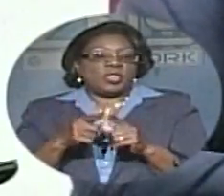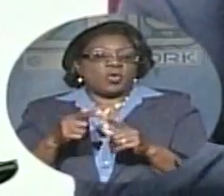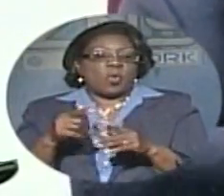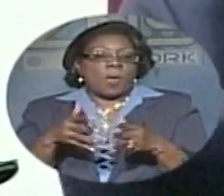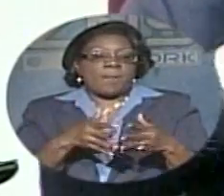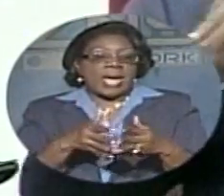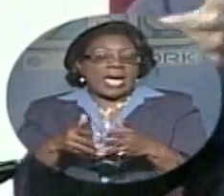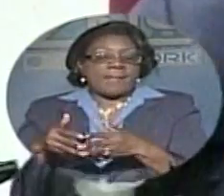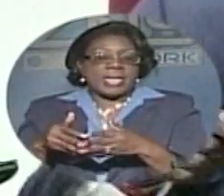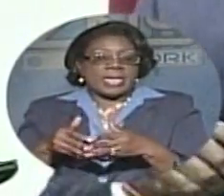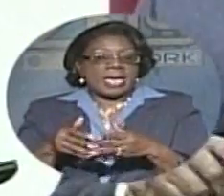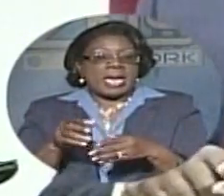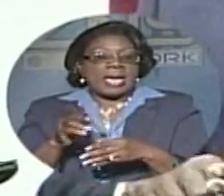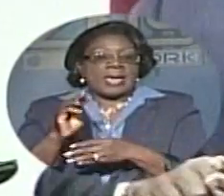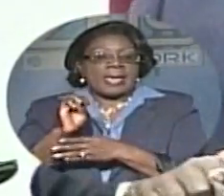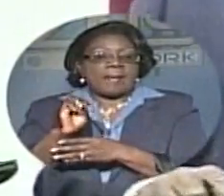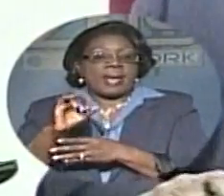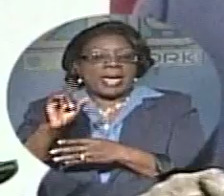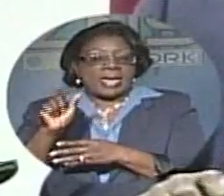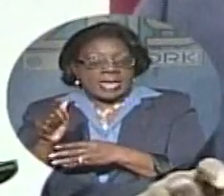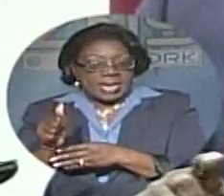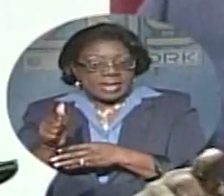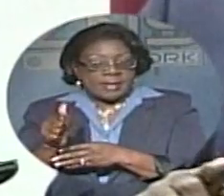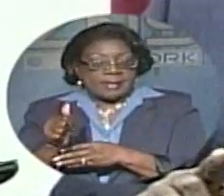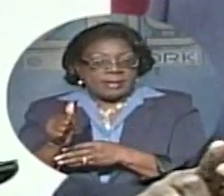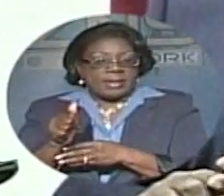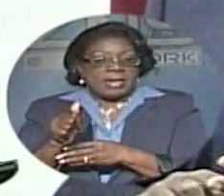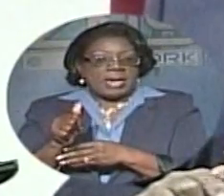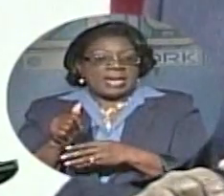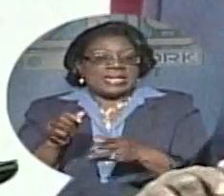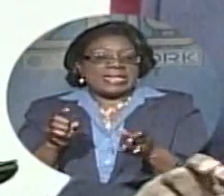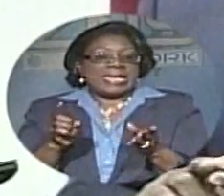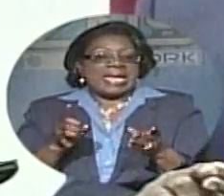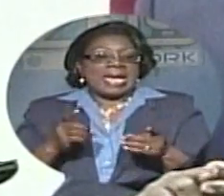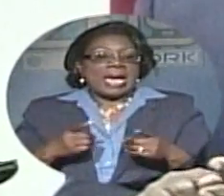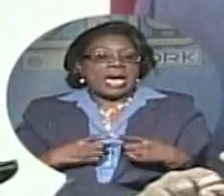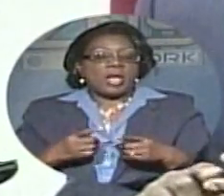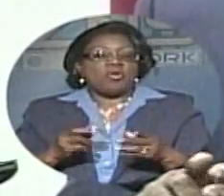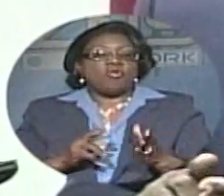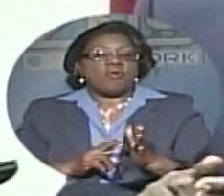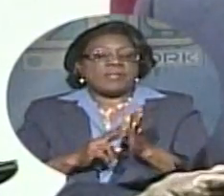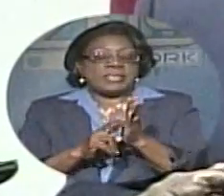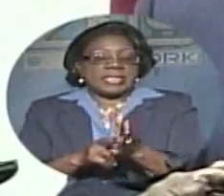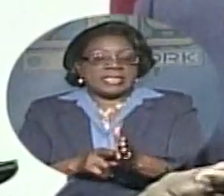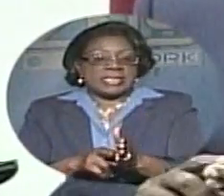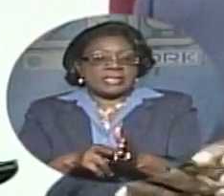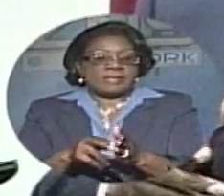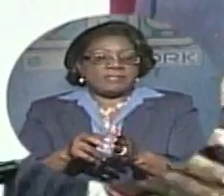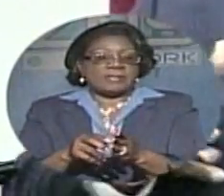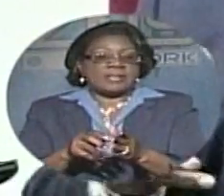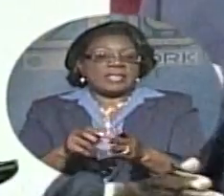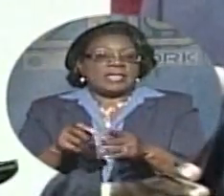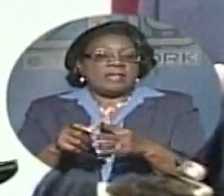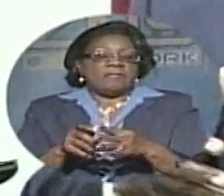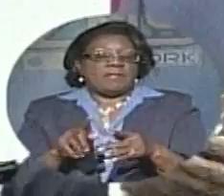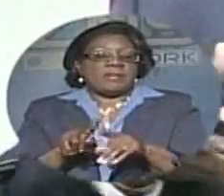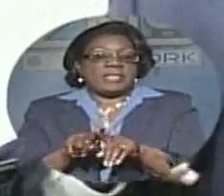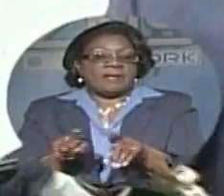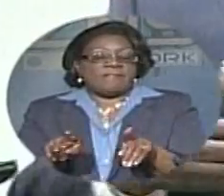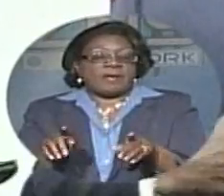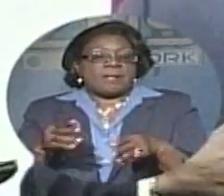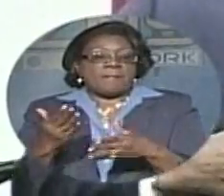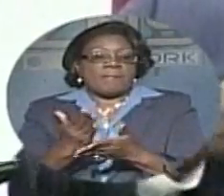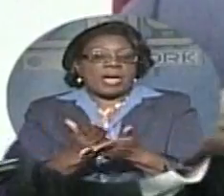Miami, and Miami would have had representatives from Atlanta, Washington, and New York, so the